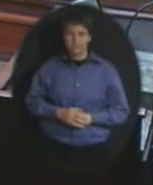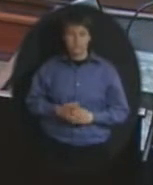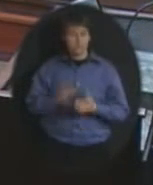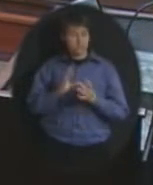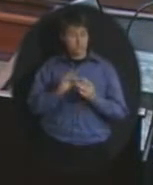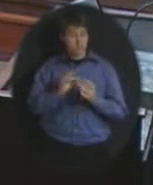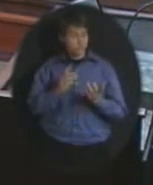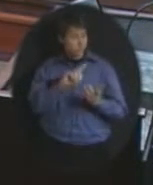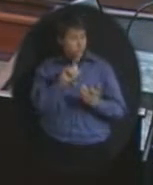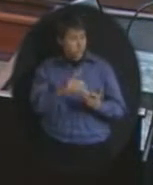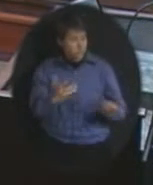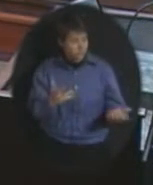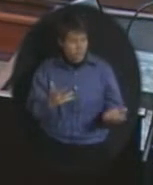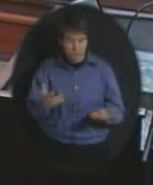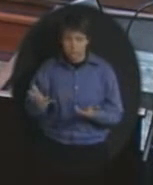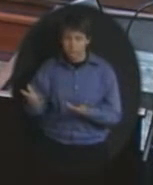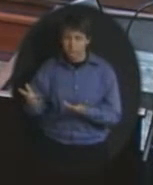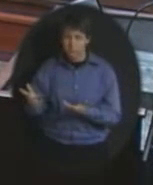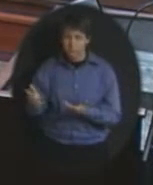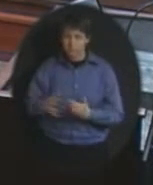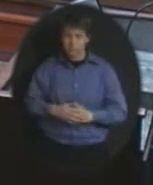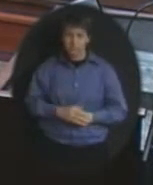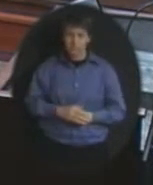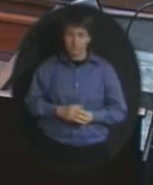Comments, questions? I have a few.